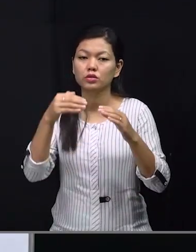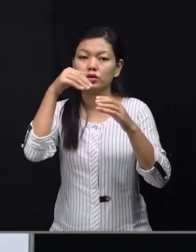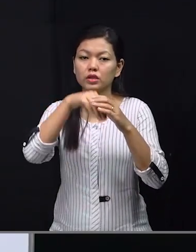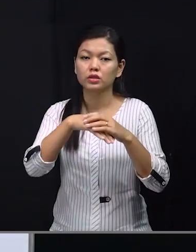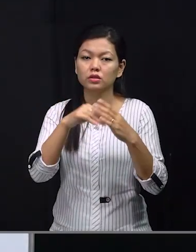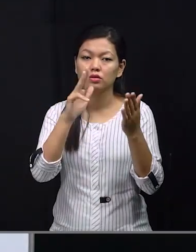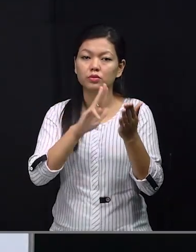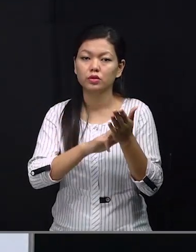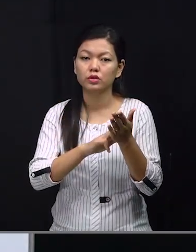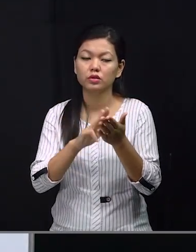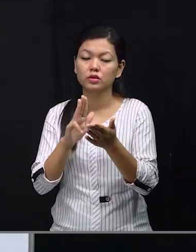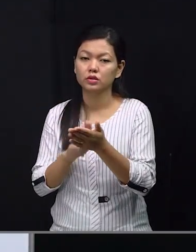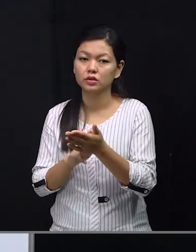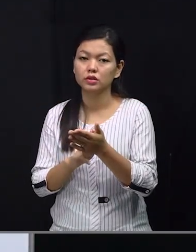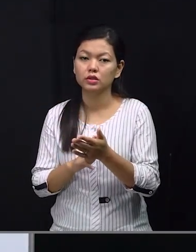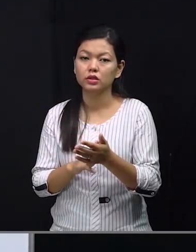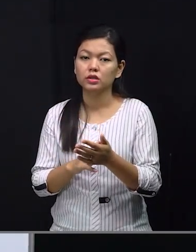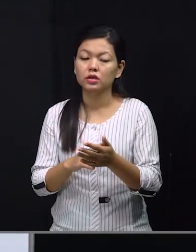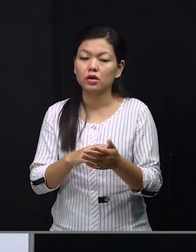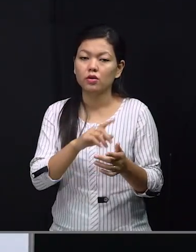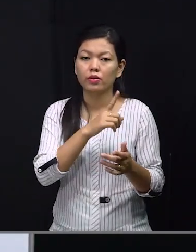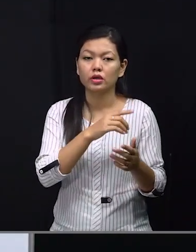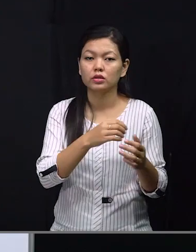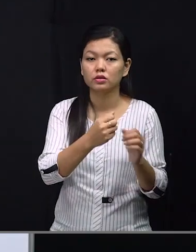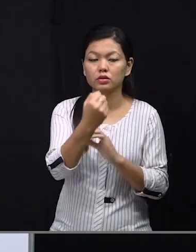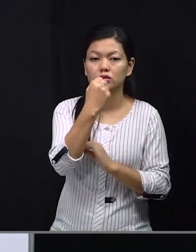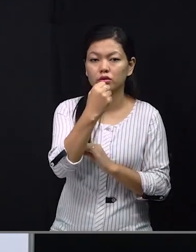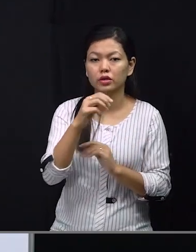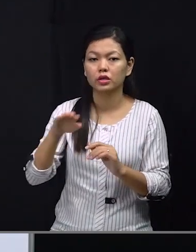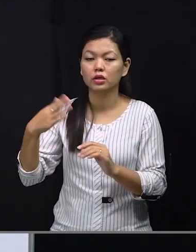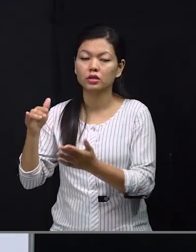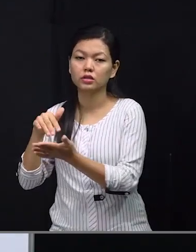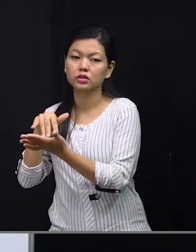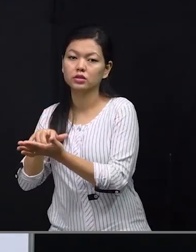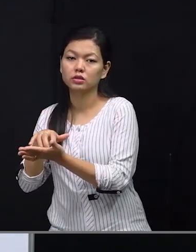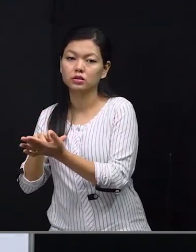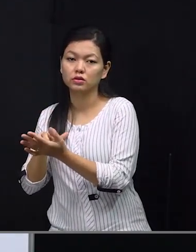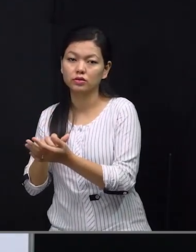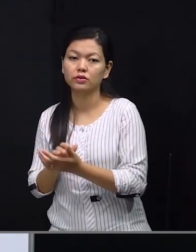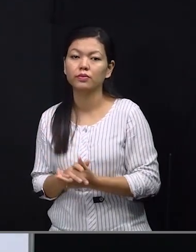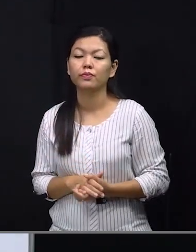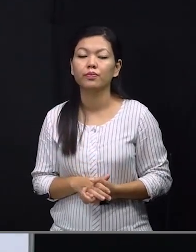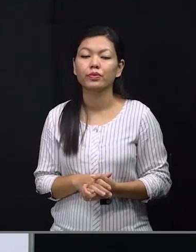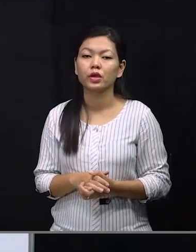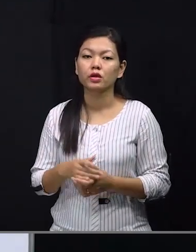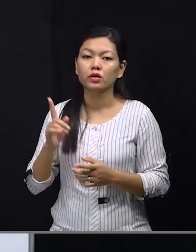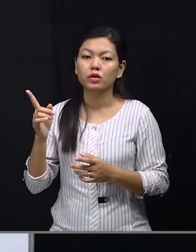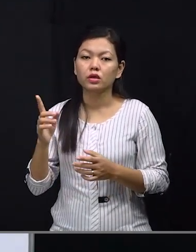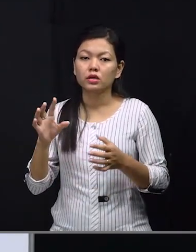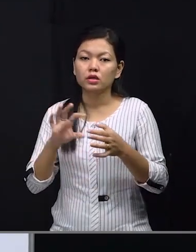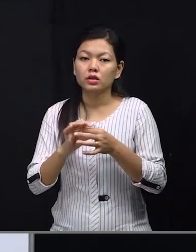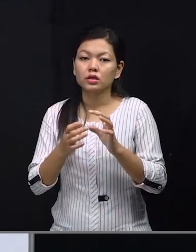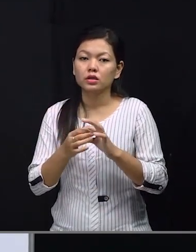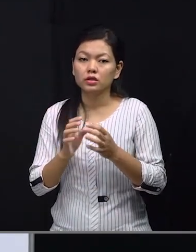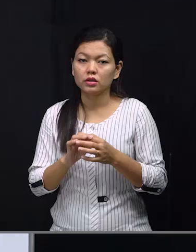the weak van der Waals forces only. So these dipole-dipole interactions that are found in the